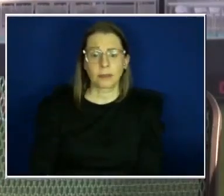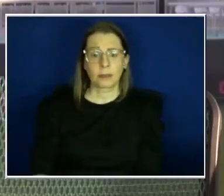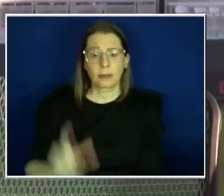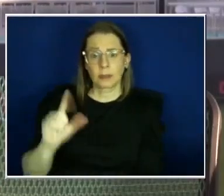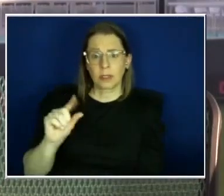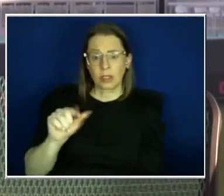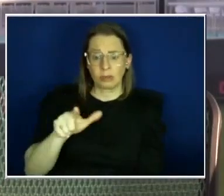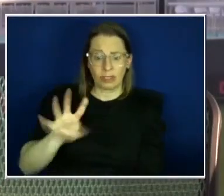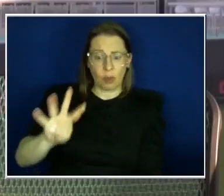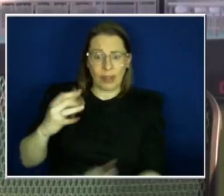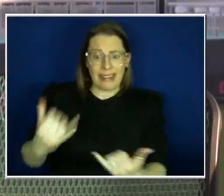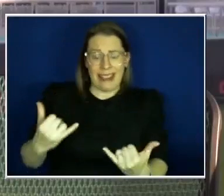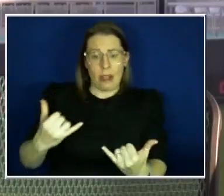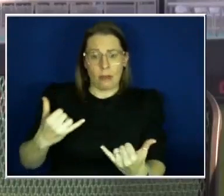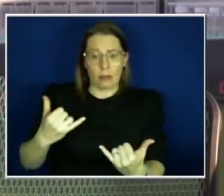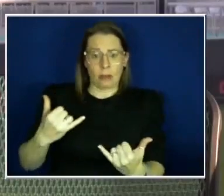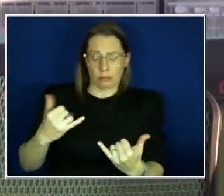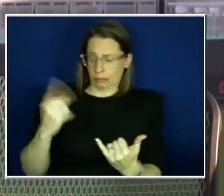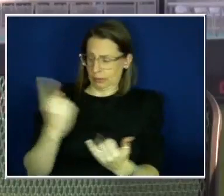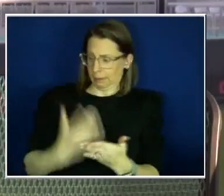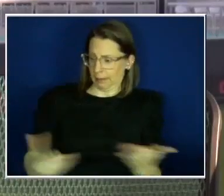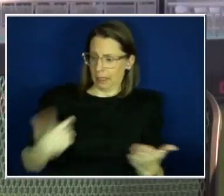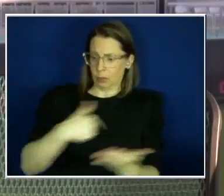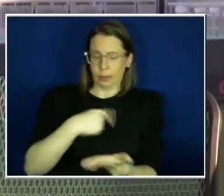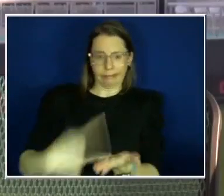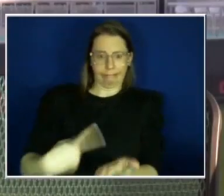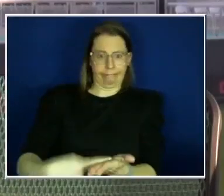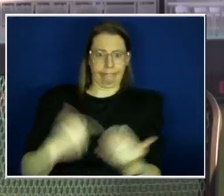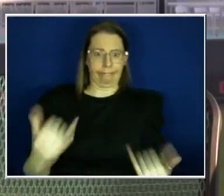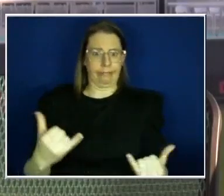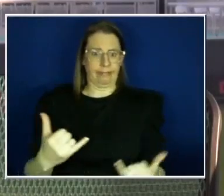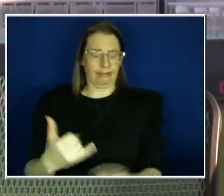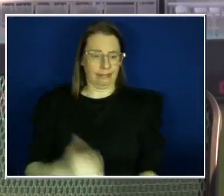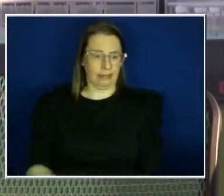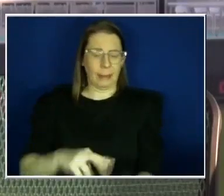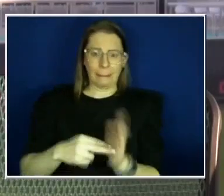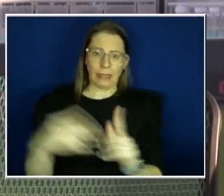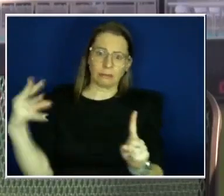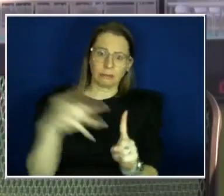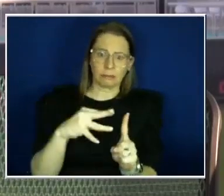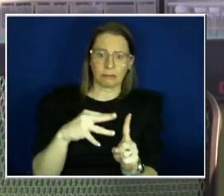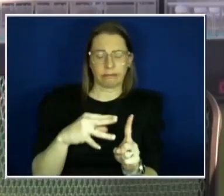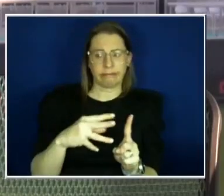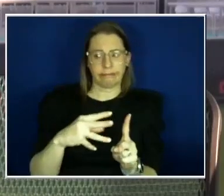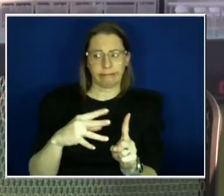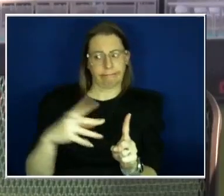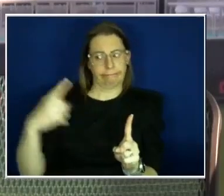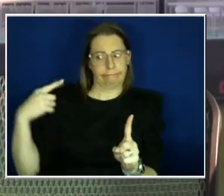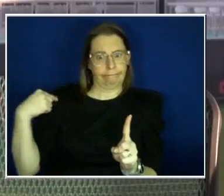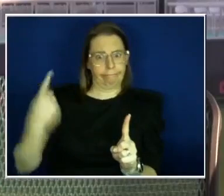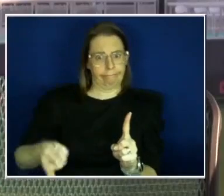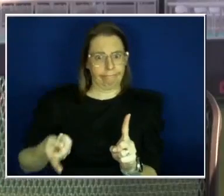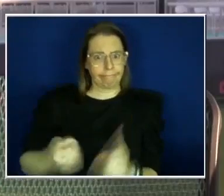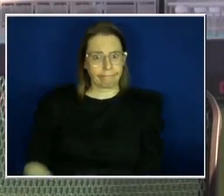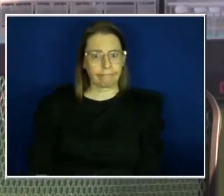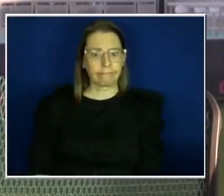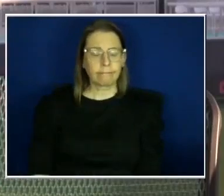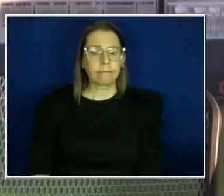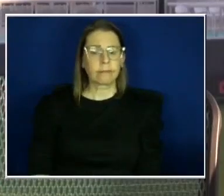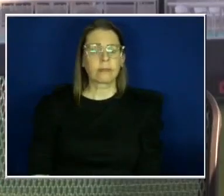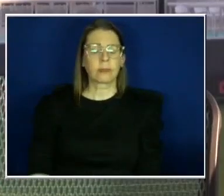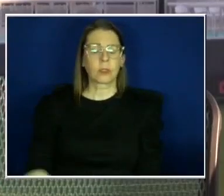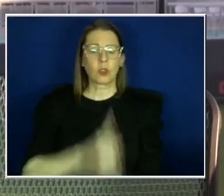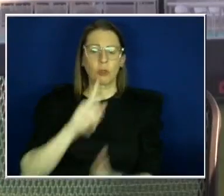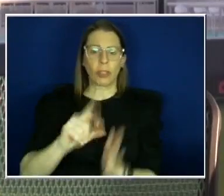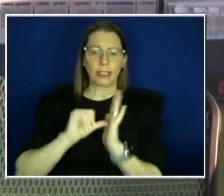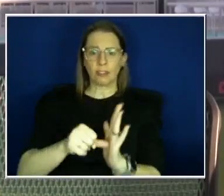to think that this is now just something that we're talking about, and it hasn't been a focal point in the past. So to be able to really emphasize the